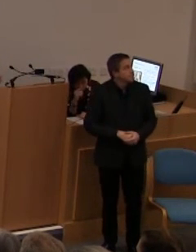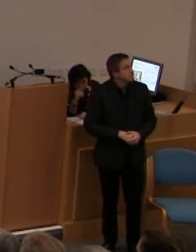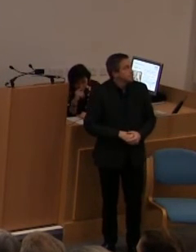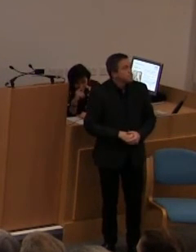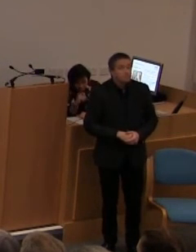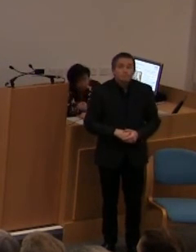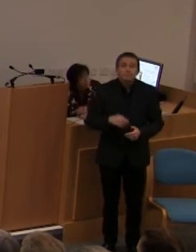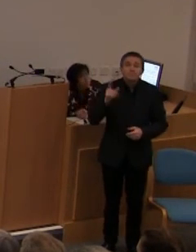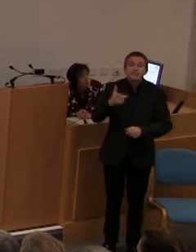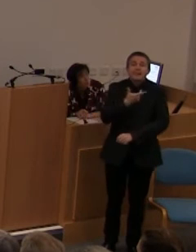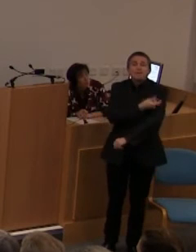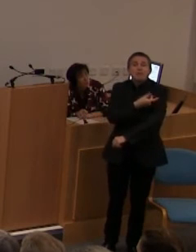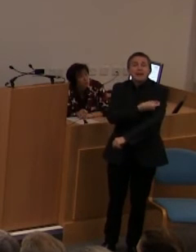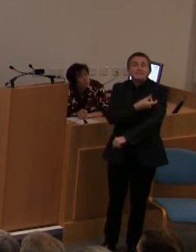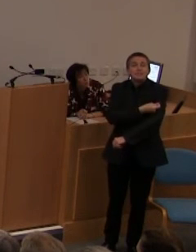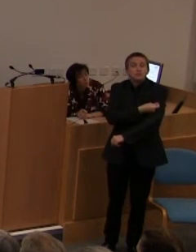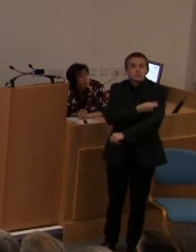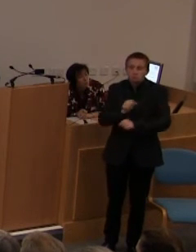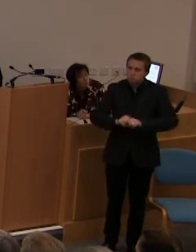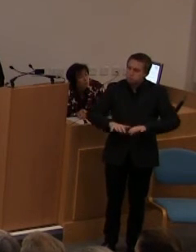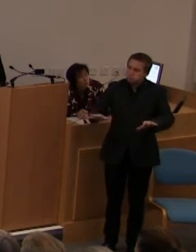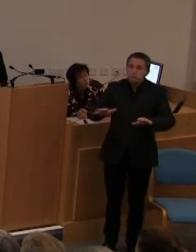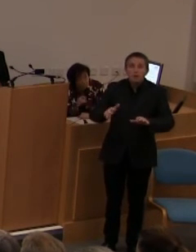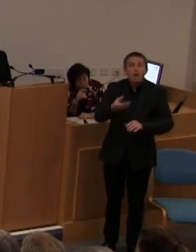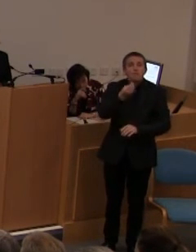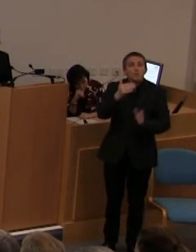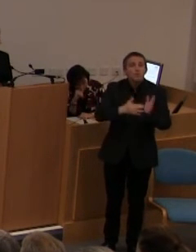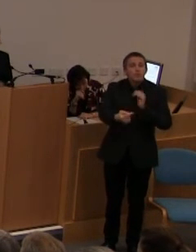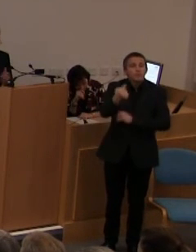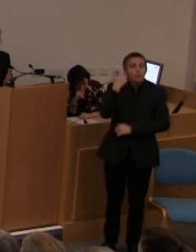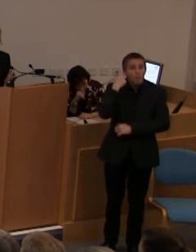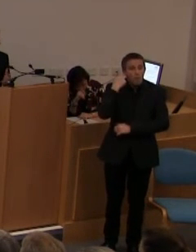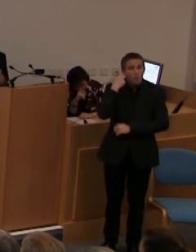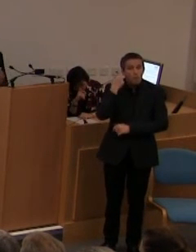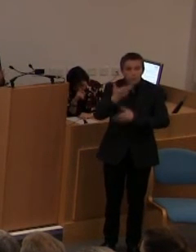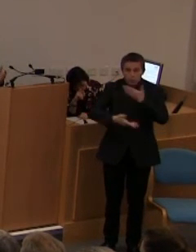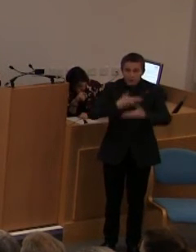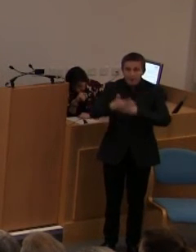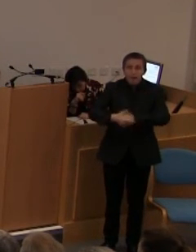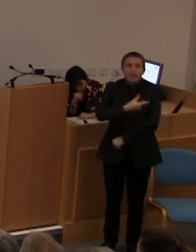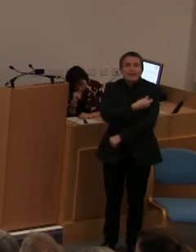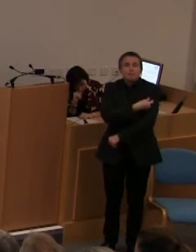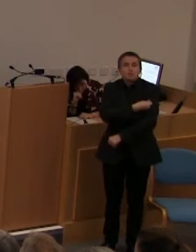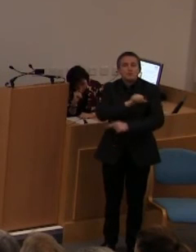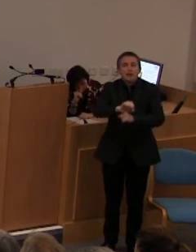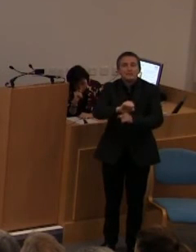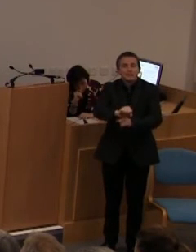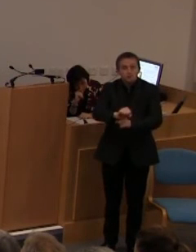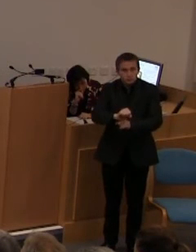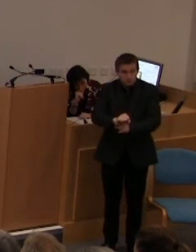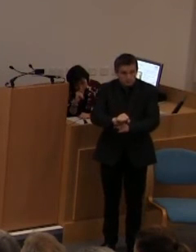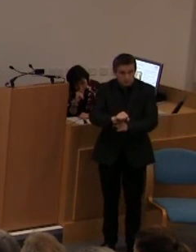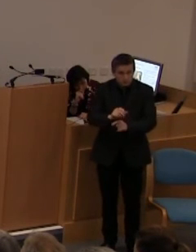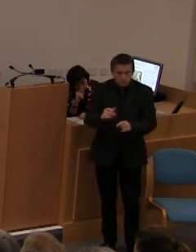is immunisation. We had a presentation to the board a few months ago, and I think we all found that very, very informative. I